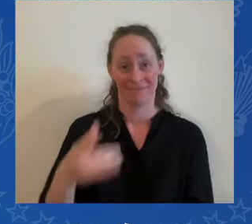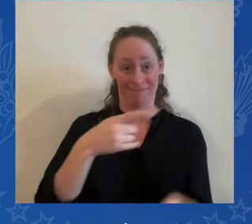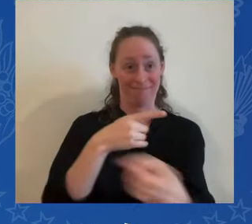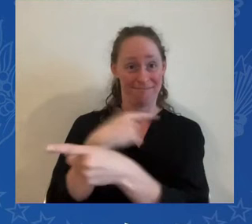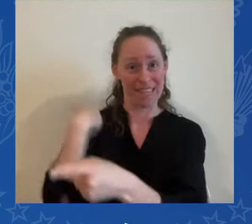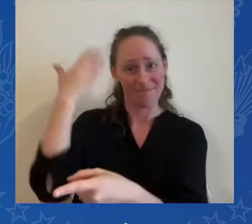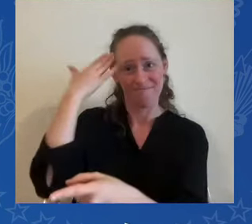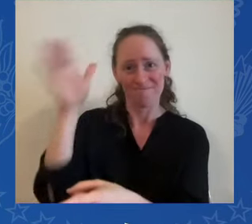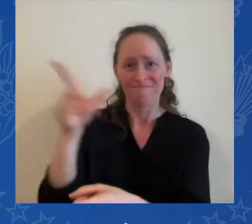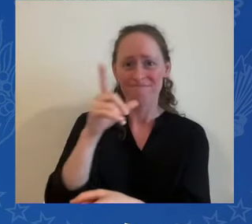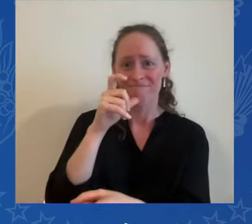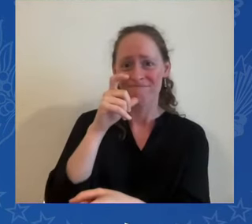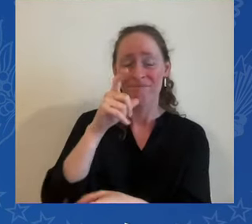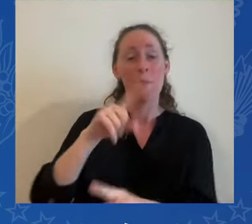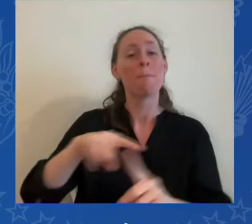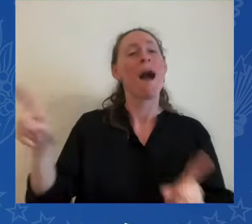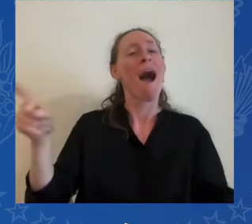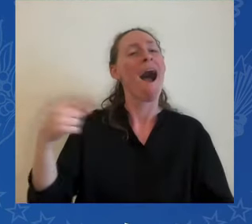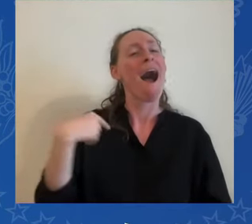you're cut from the same cloth.